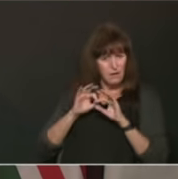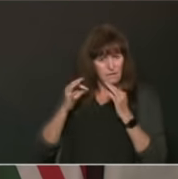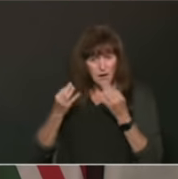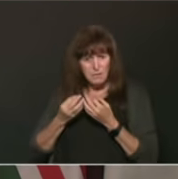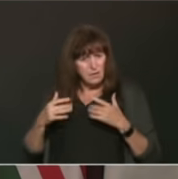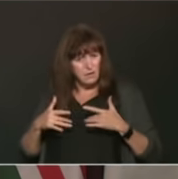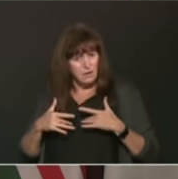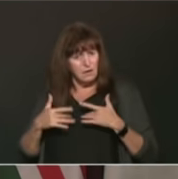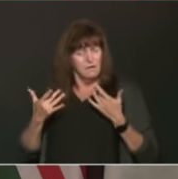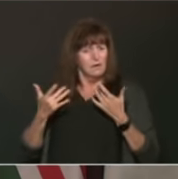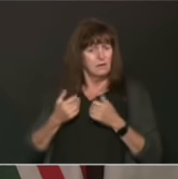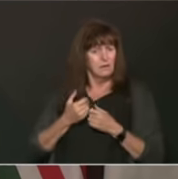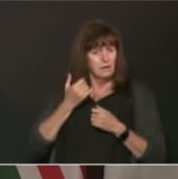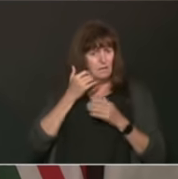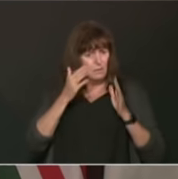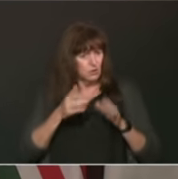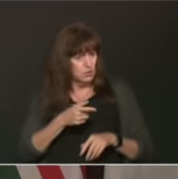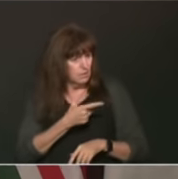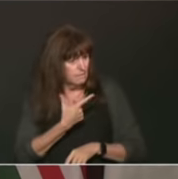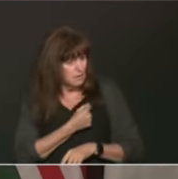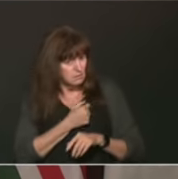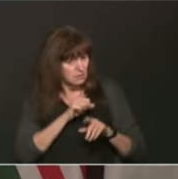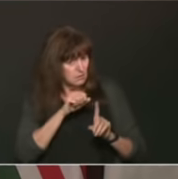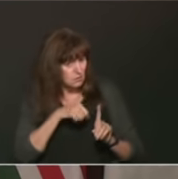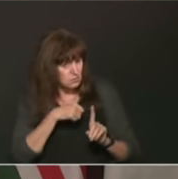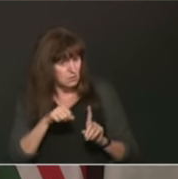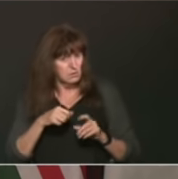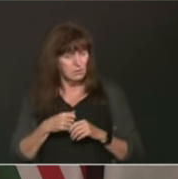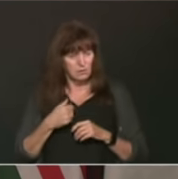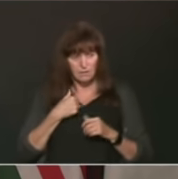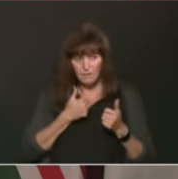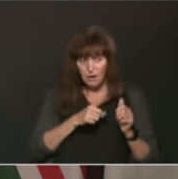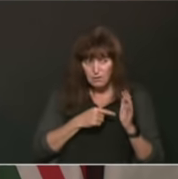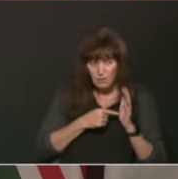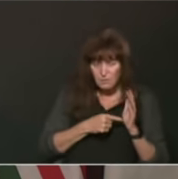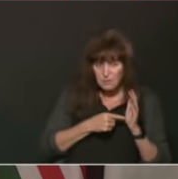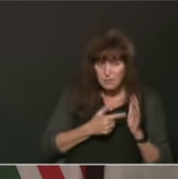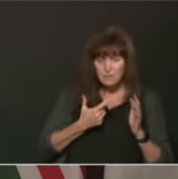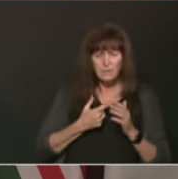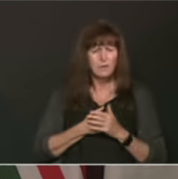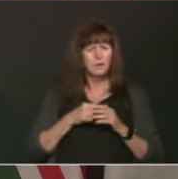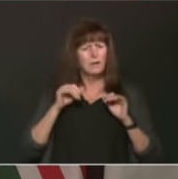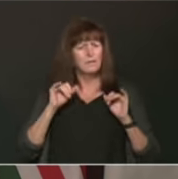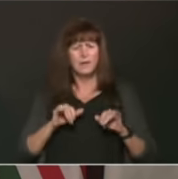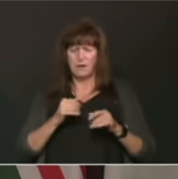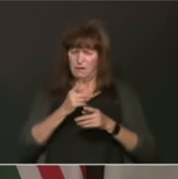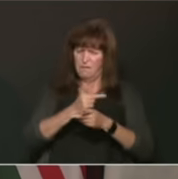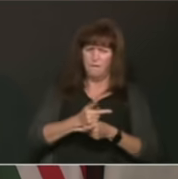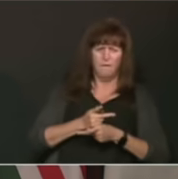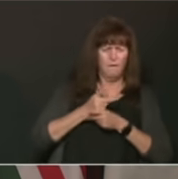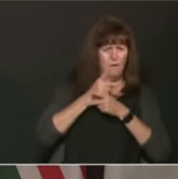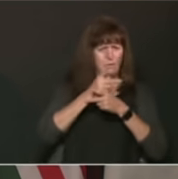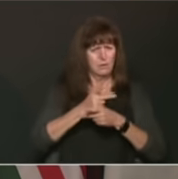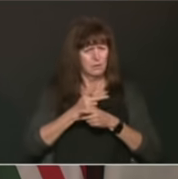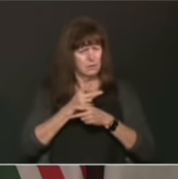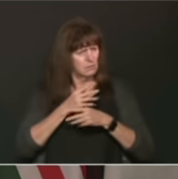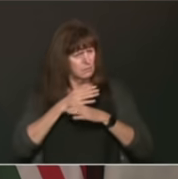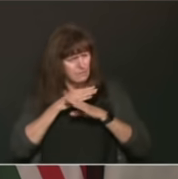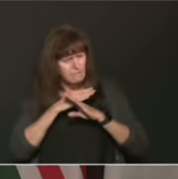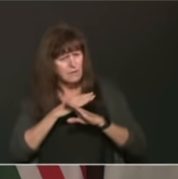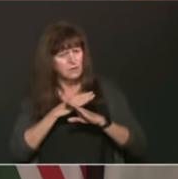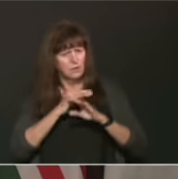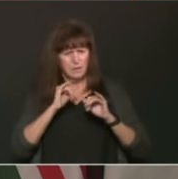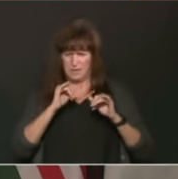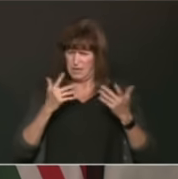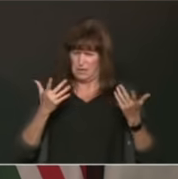vaccinated, whether you have symptoms, and we're all adhering to precaution and prevention, and that's keeping Ontarians safe. And all I can